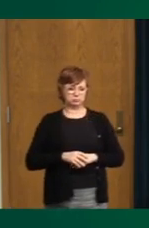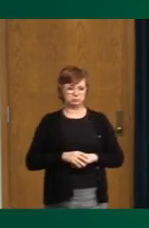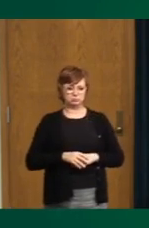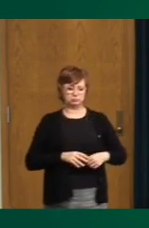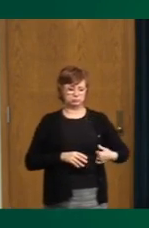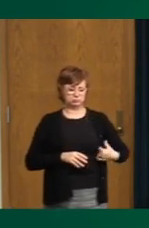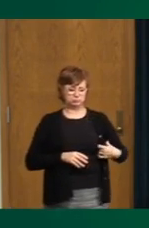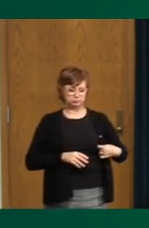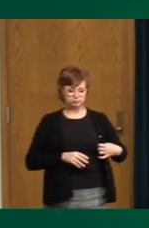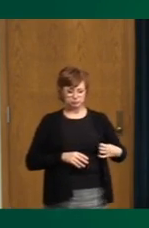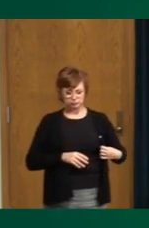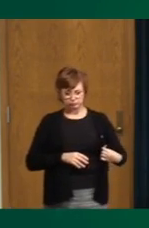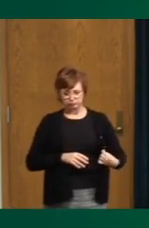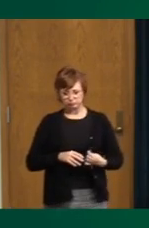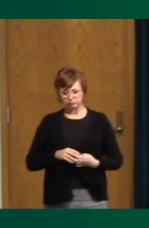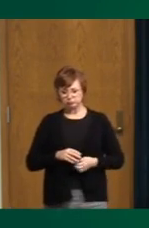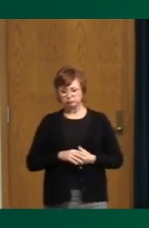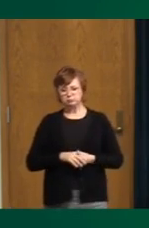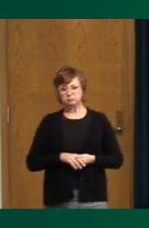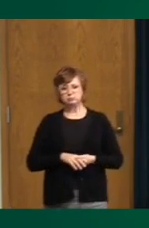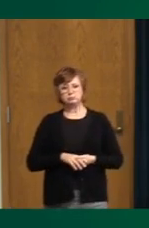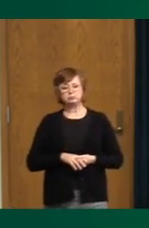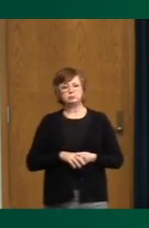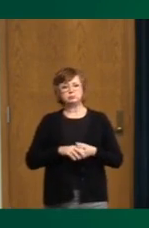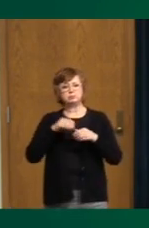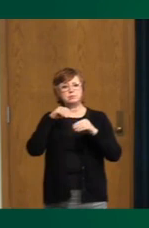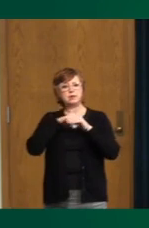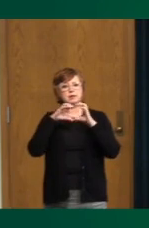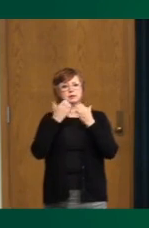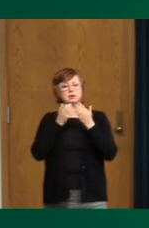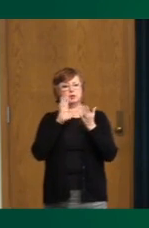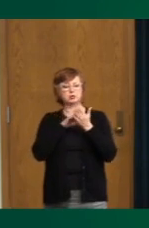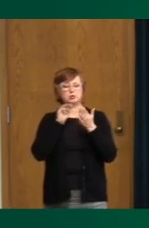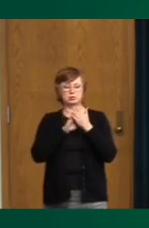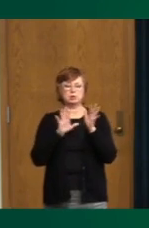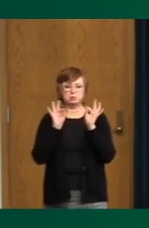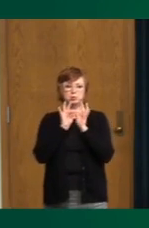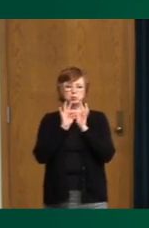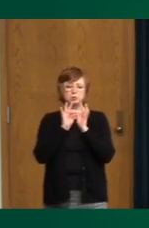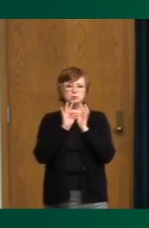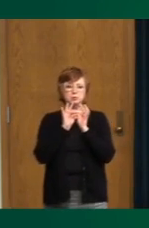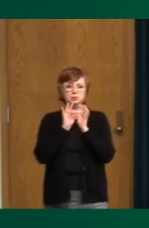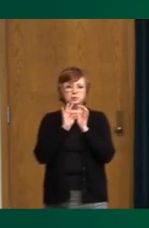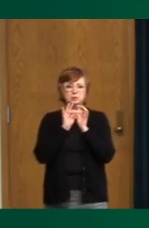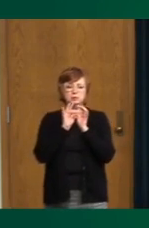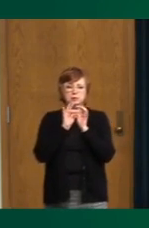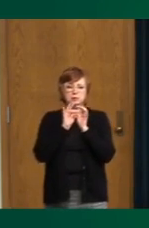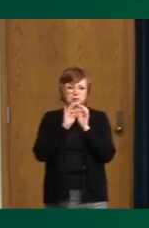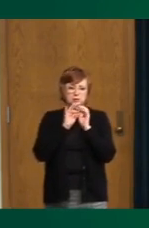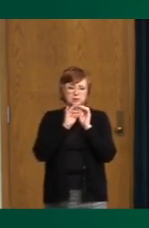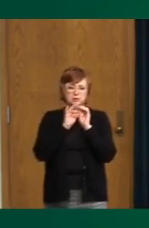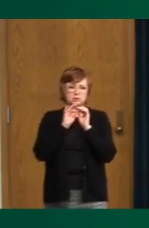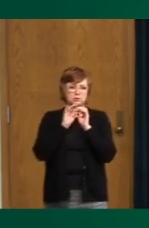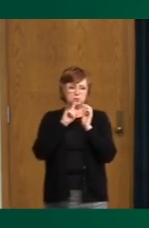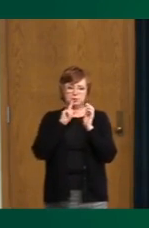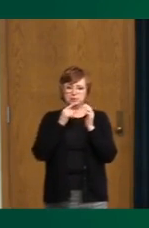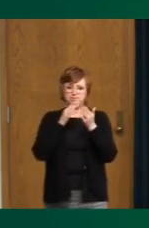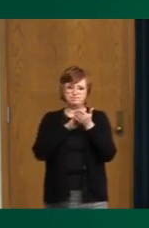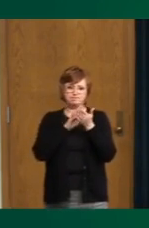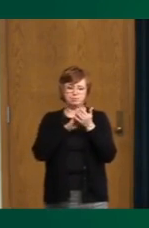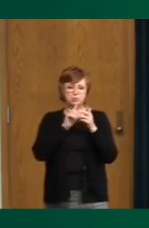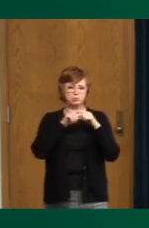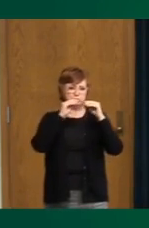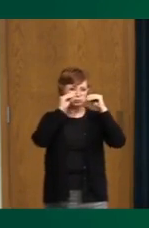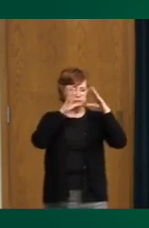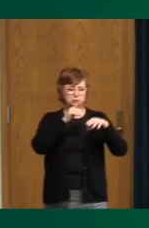in-class learning is good as long as we're able to continue doing that, and I credit to so many educators out there for the